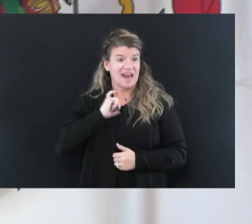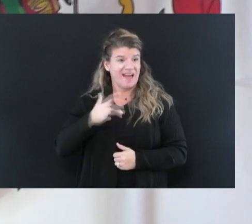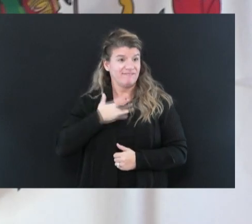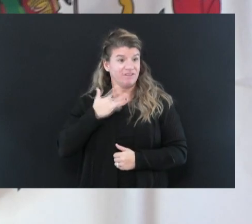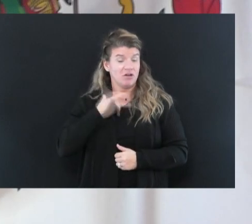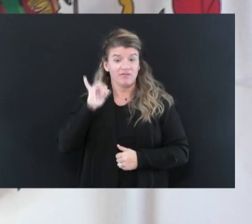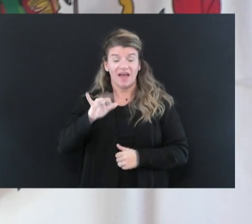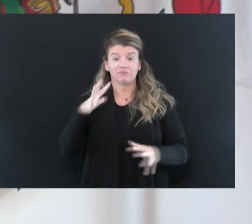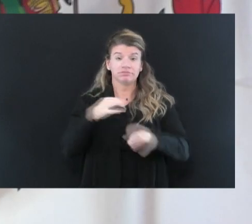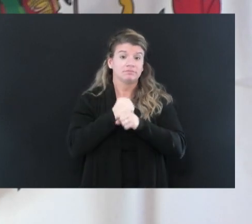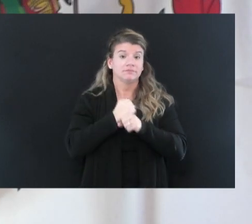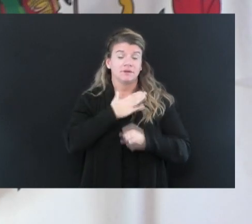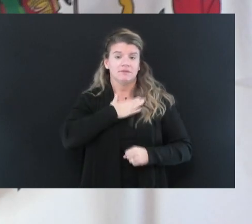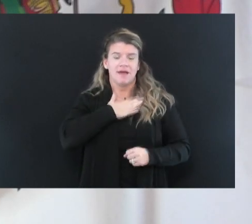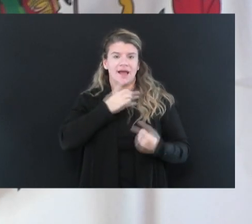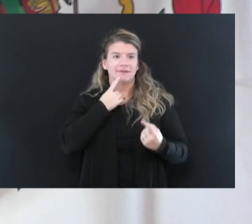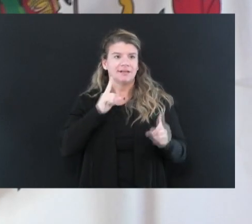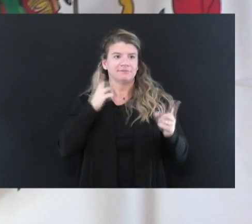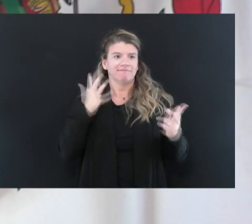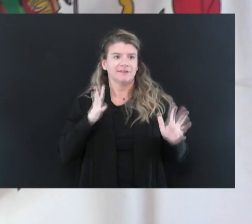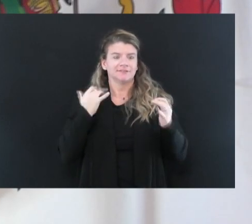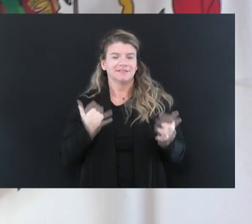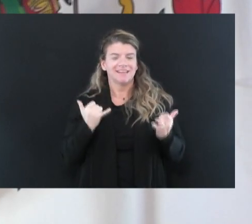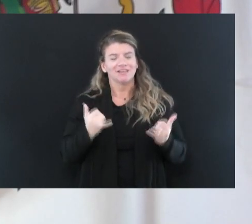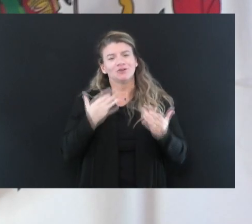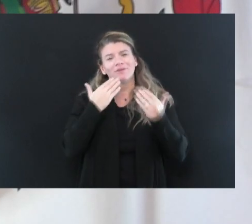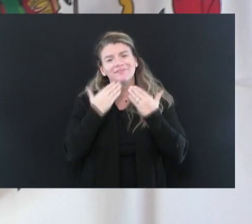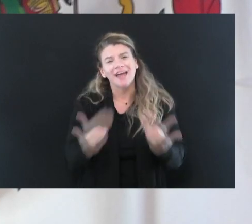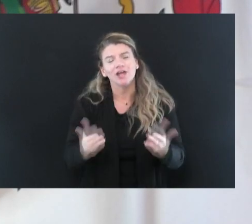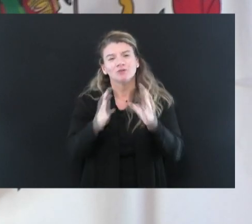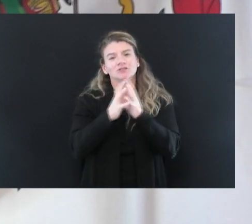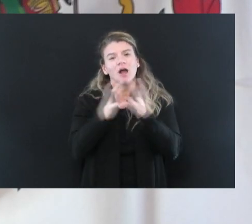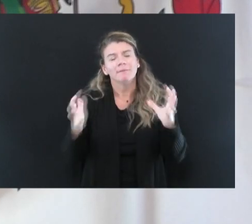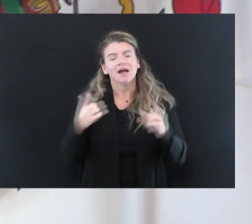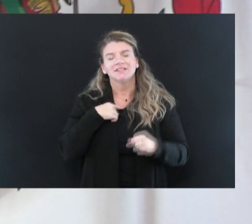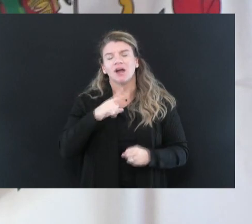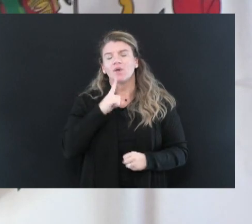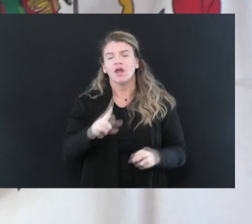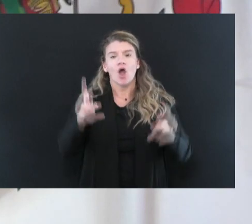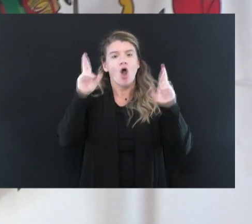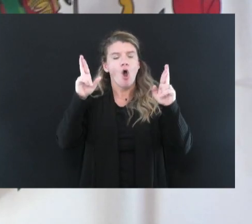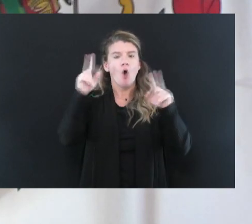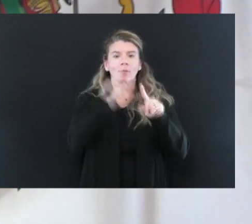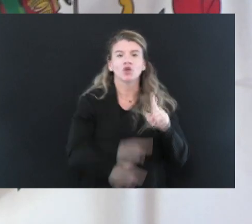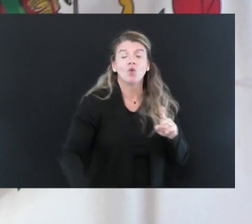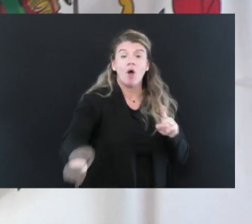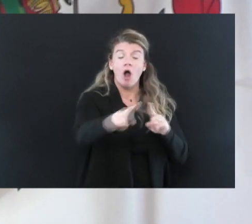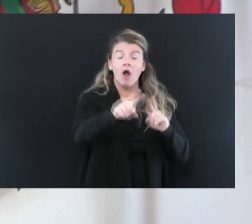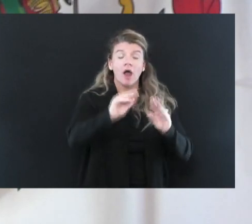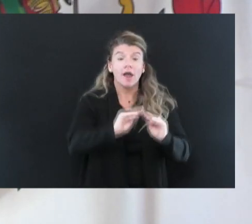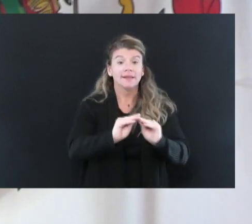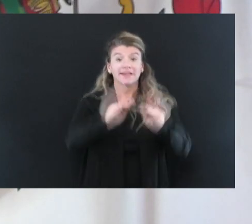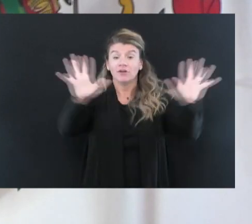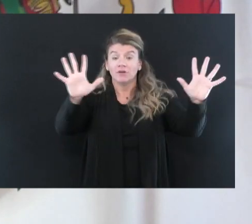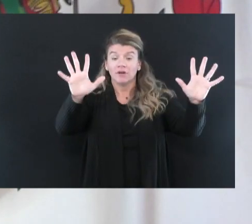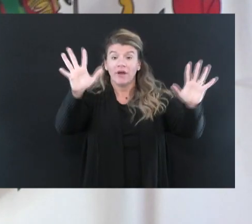got officially now. So again, thank you so much. I hope everybody's a whole lot clearer as far